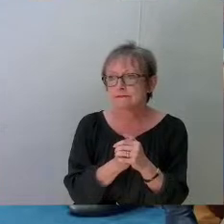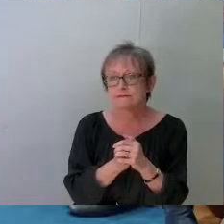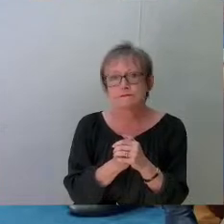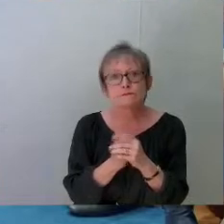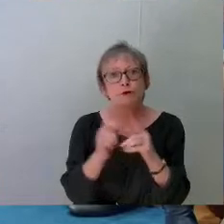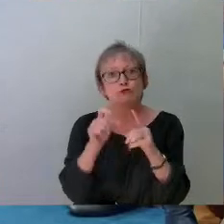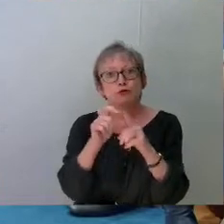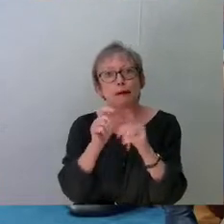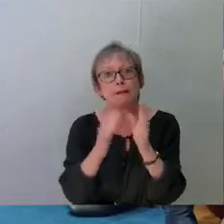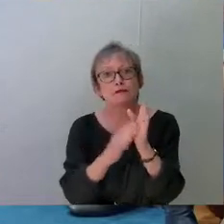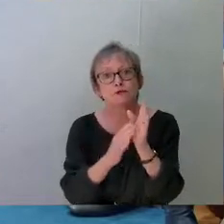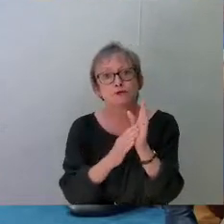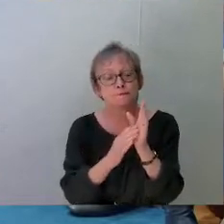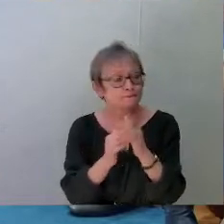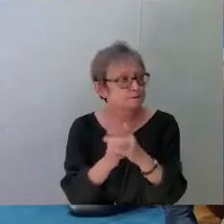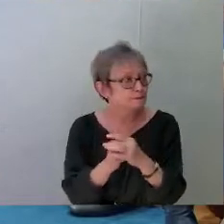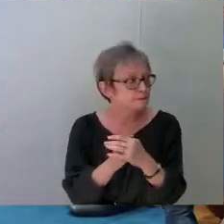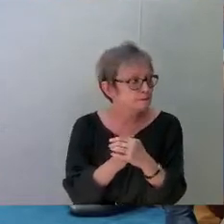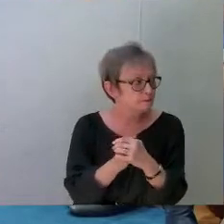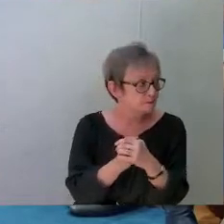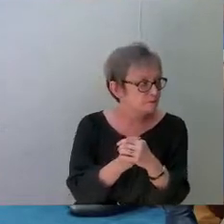Judith Matute.